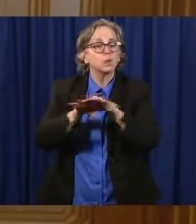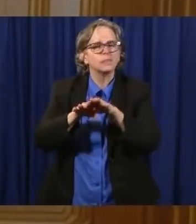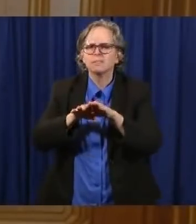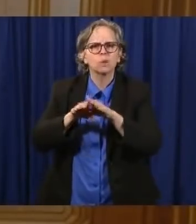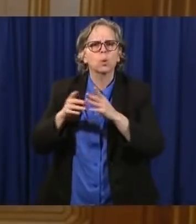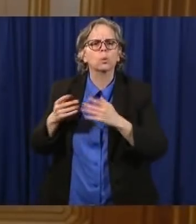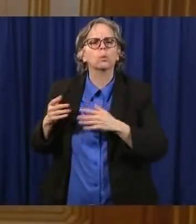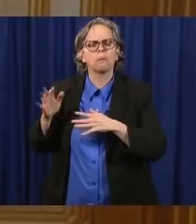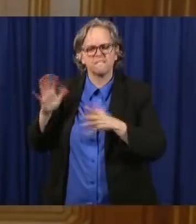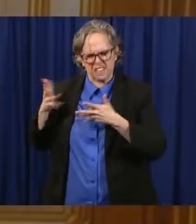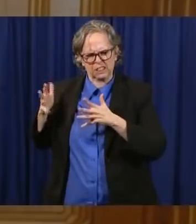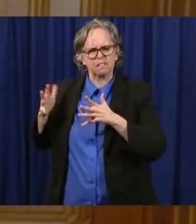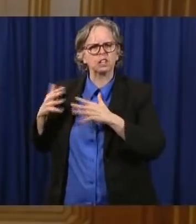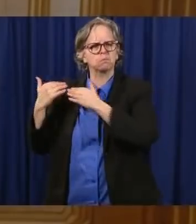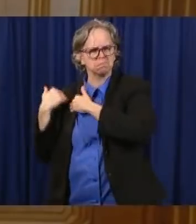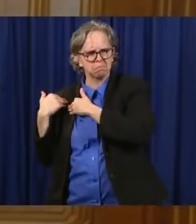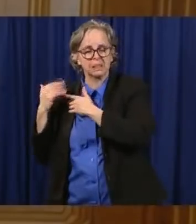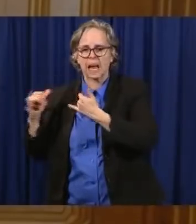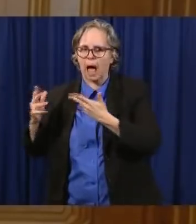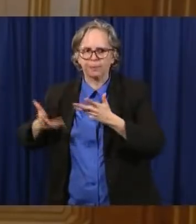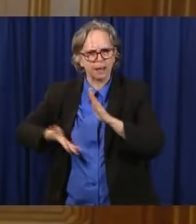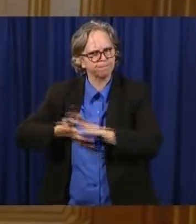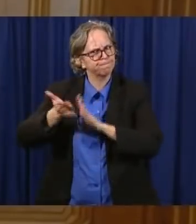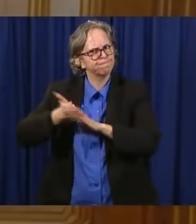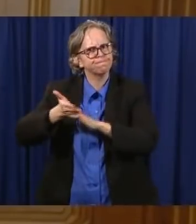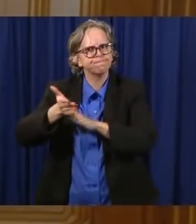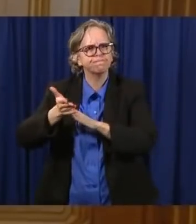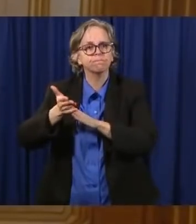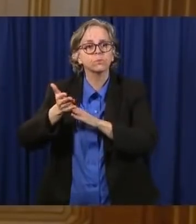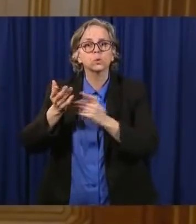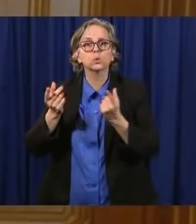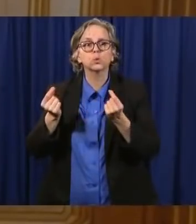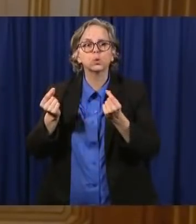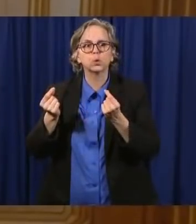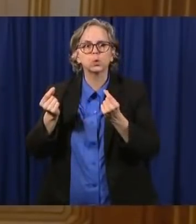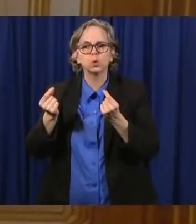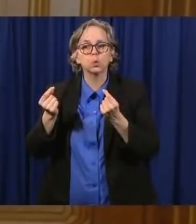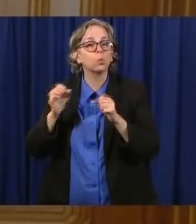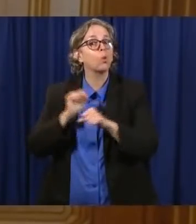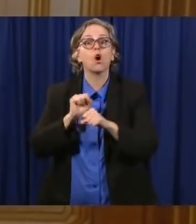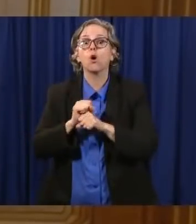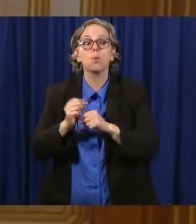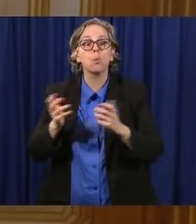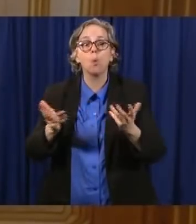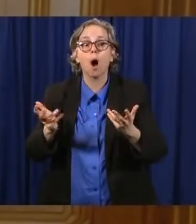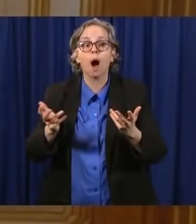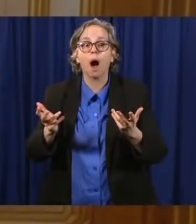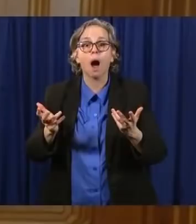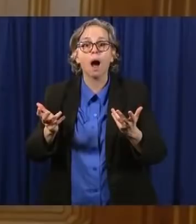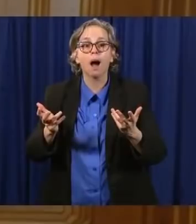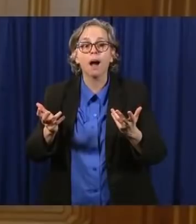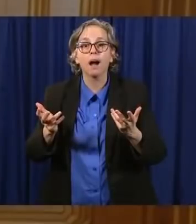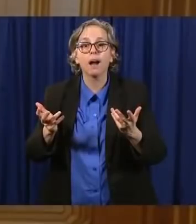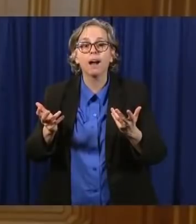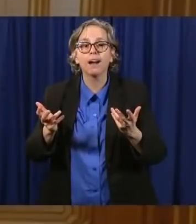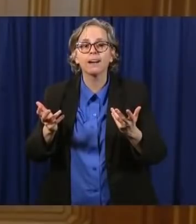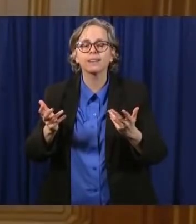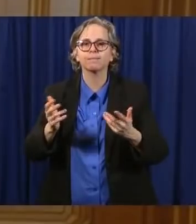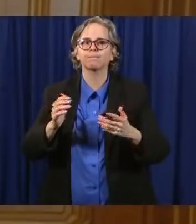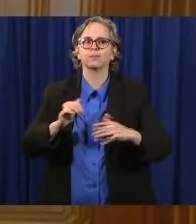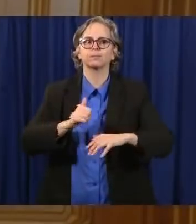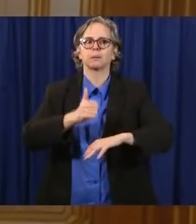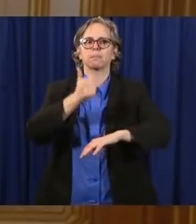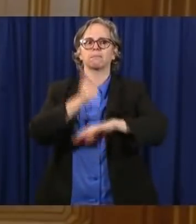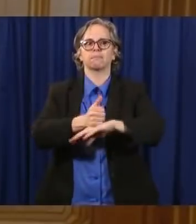doing them. But we're all working very, very hard to set a path out for